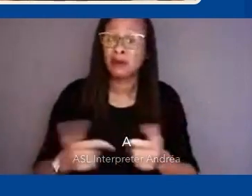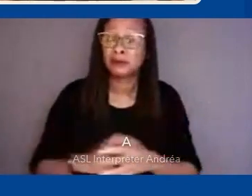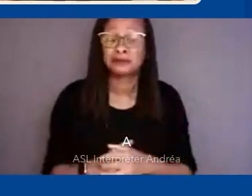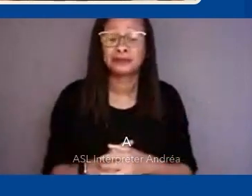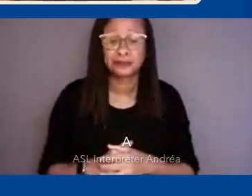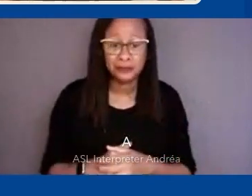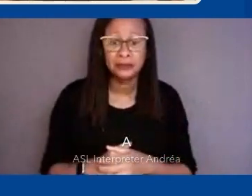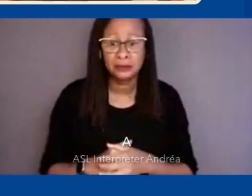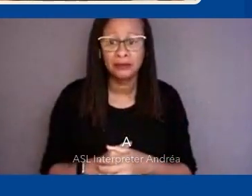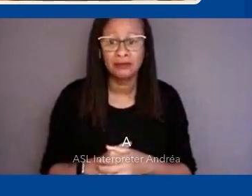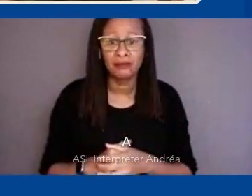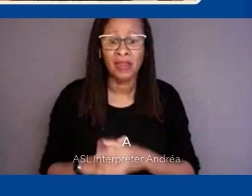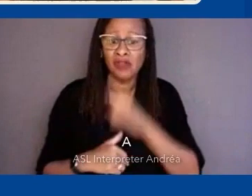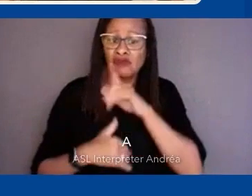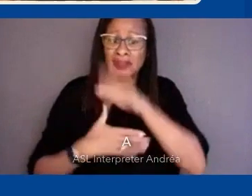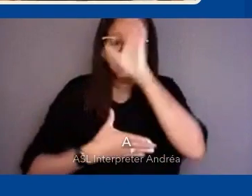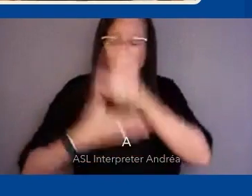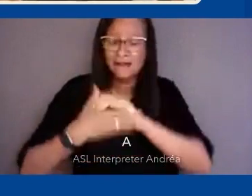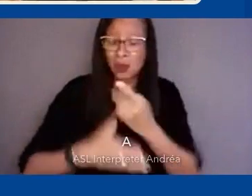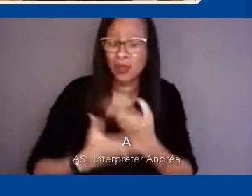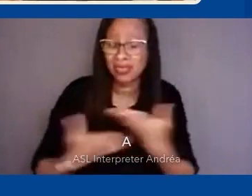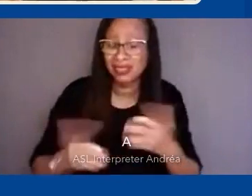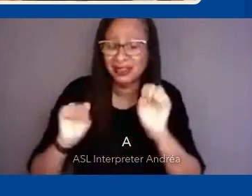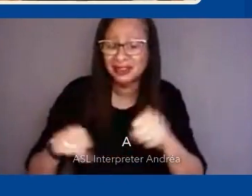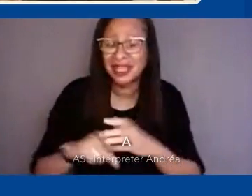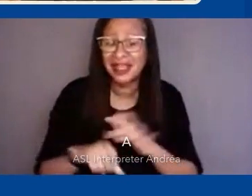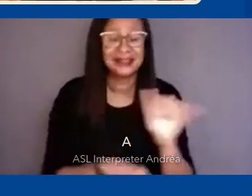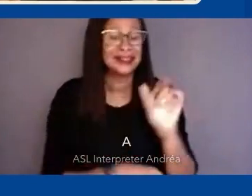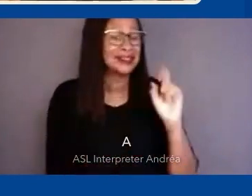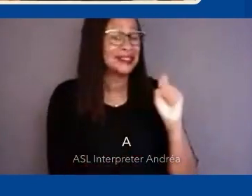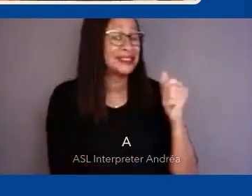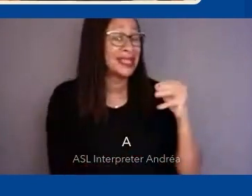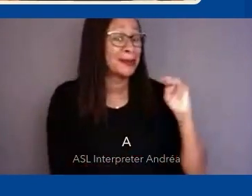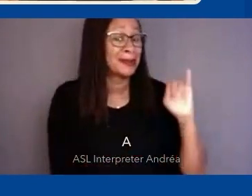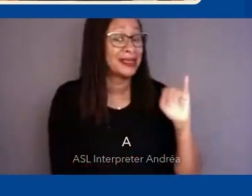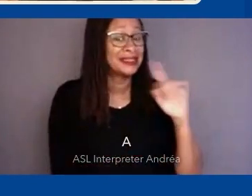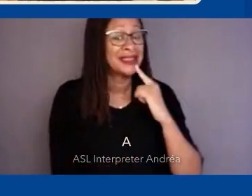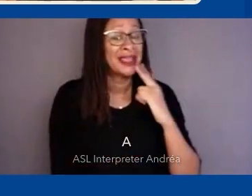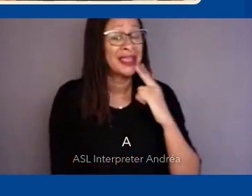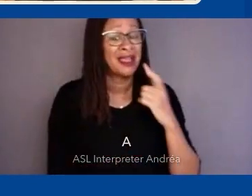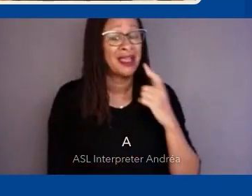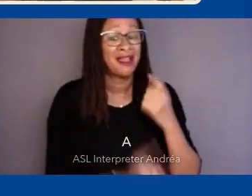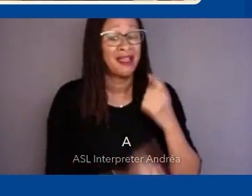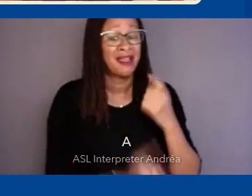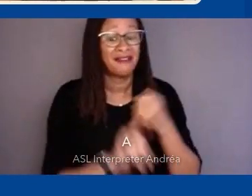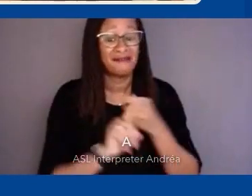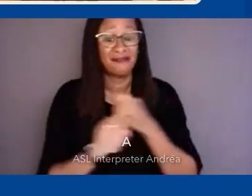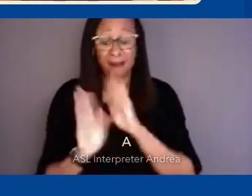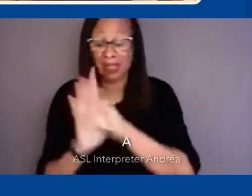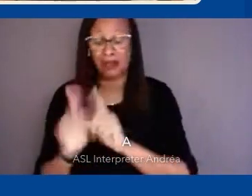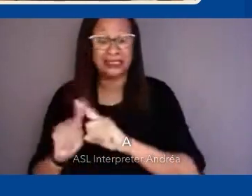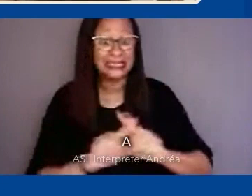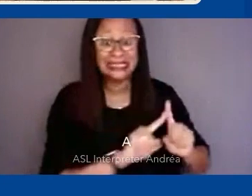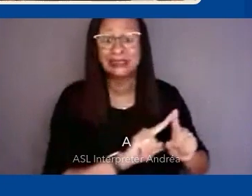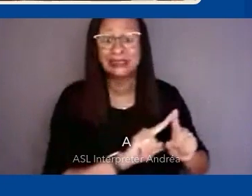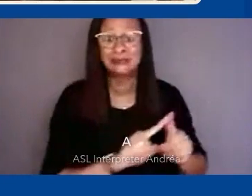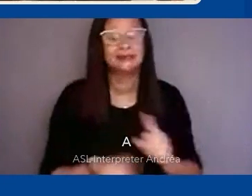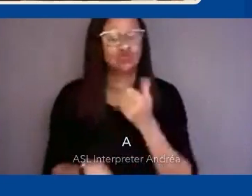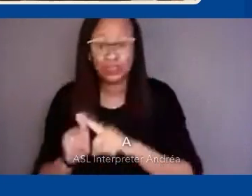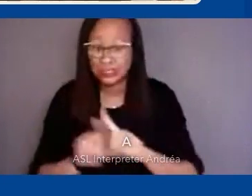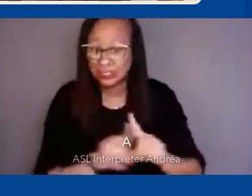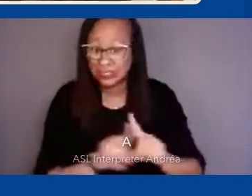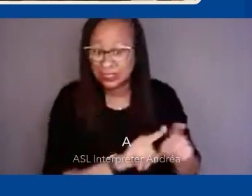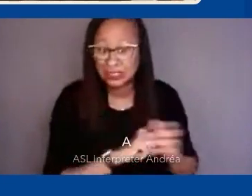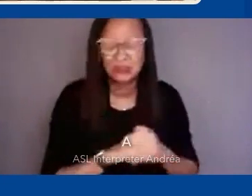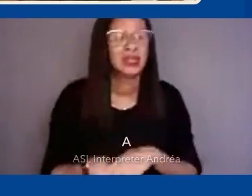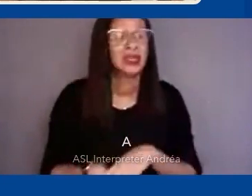really believed in one thing. Although, yeah, like Sammy said, like we come from different backgrounds as well. It's not like we have the same, you know, we think all the